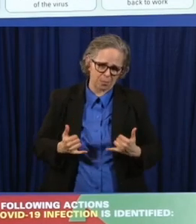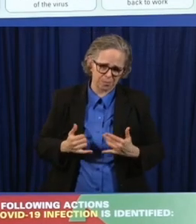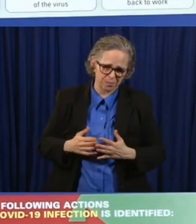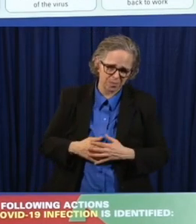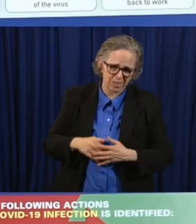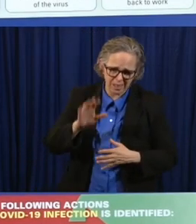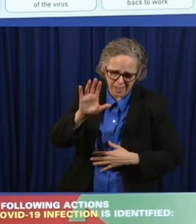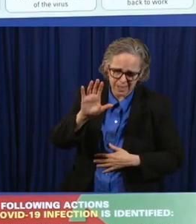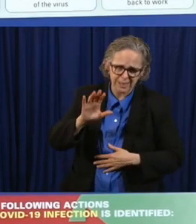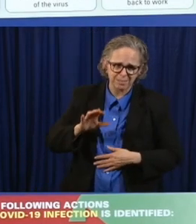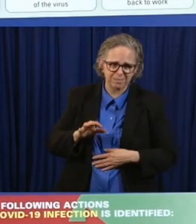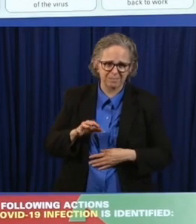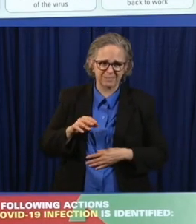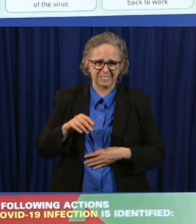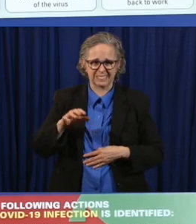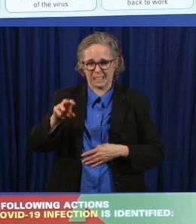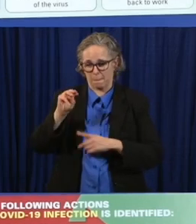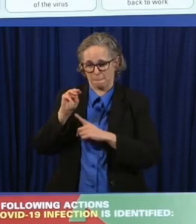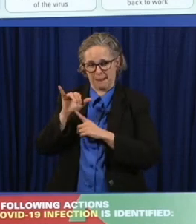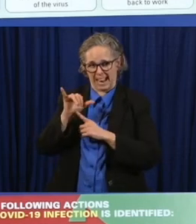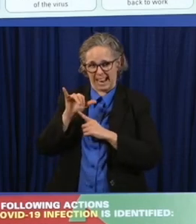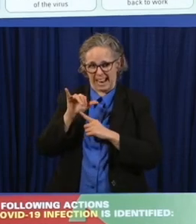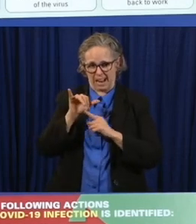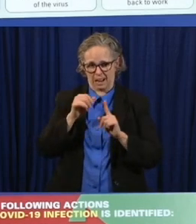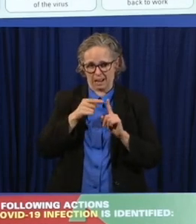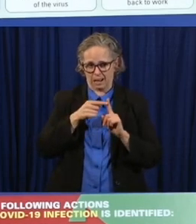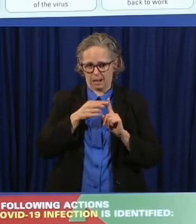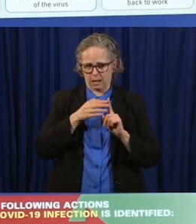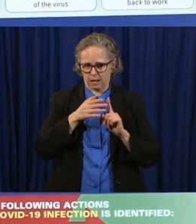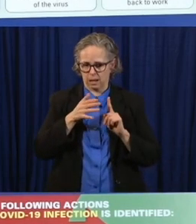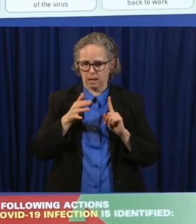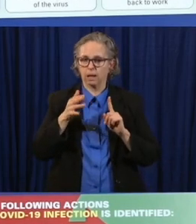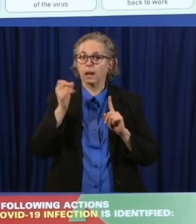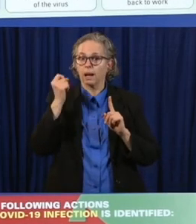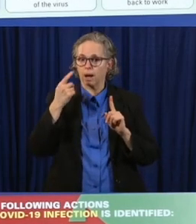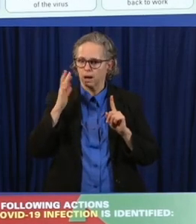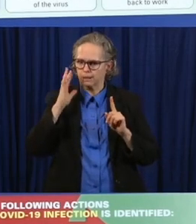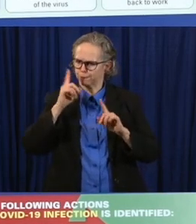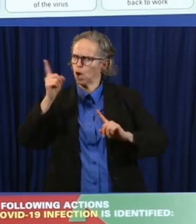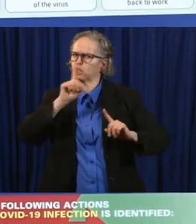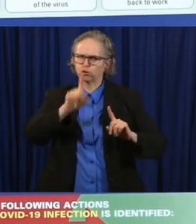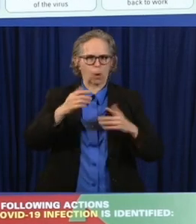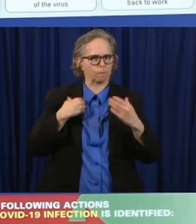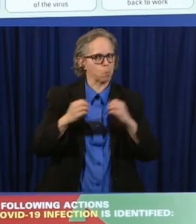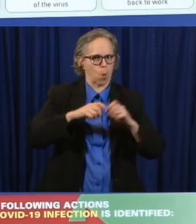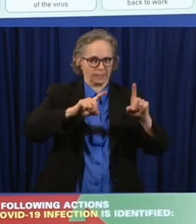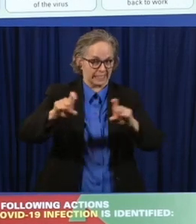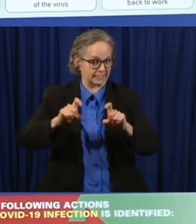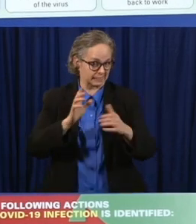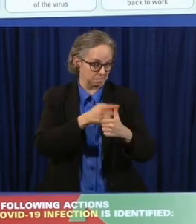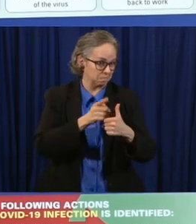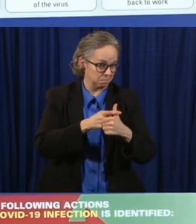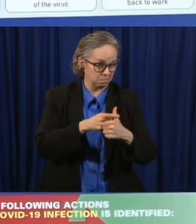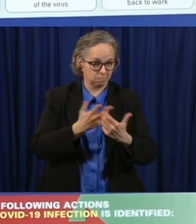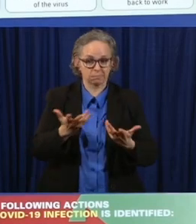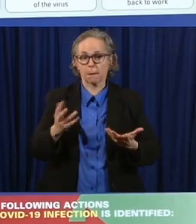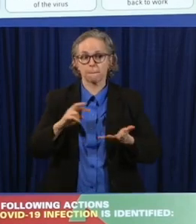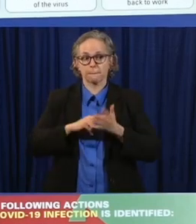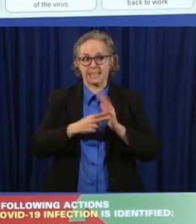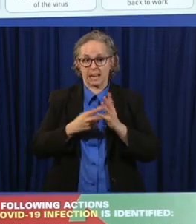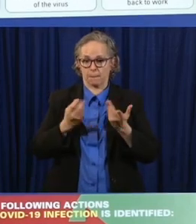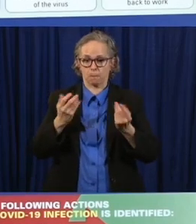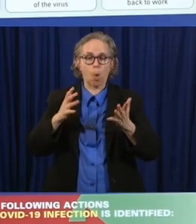we have the testing, more robust testing, and more